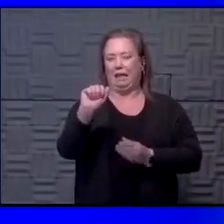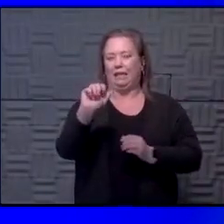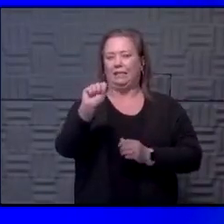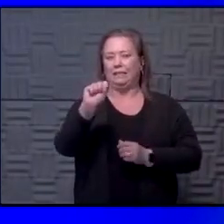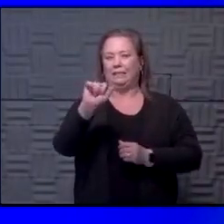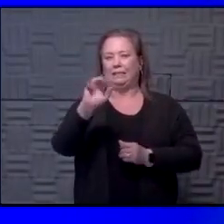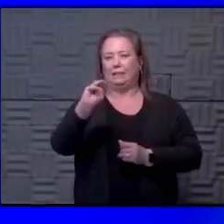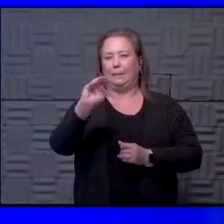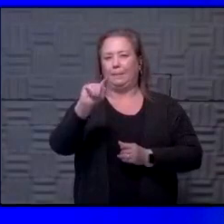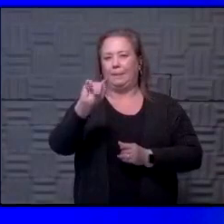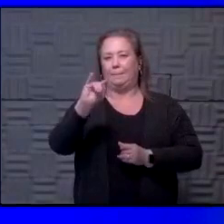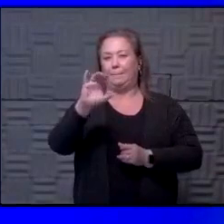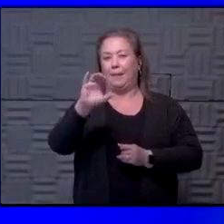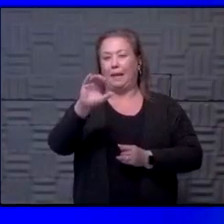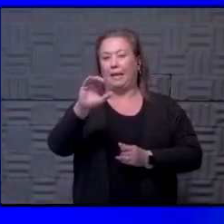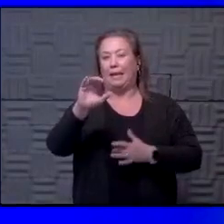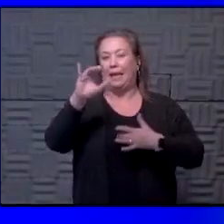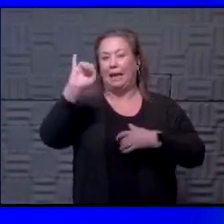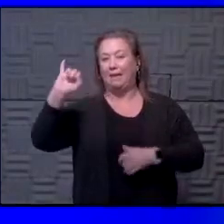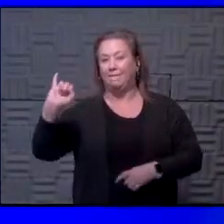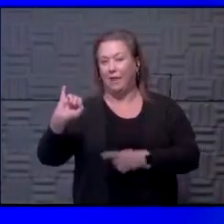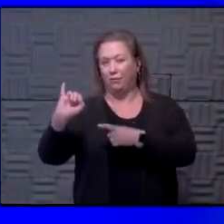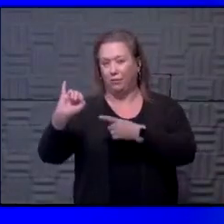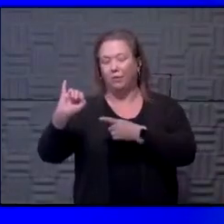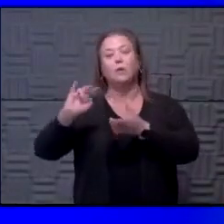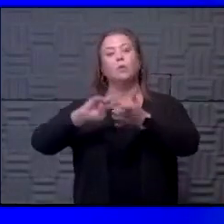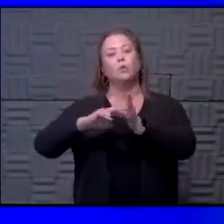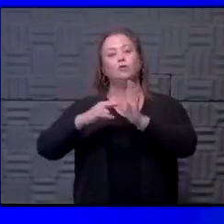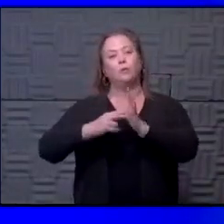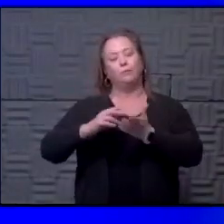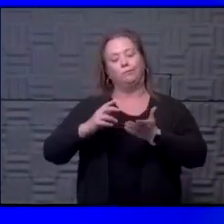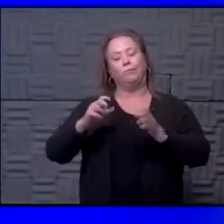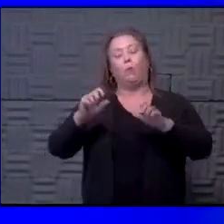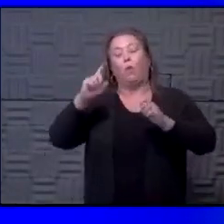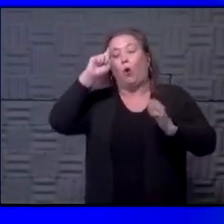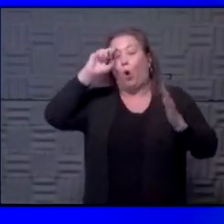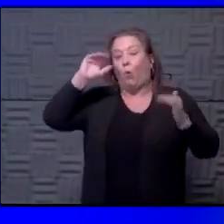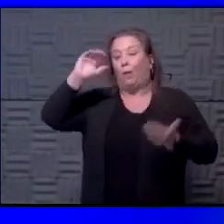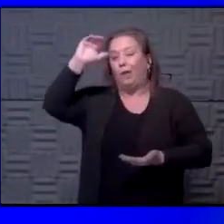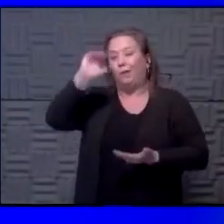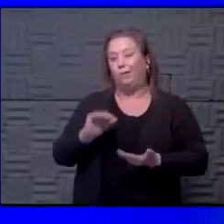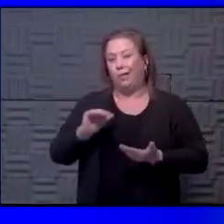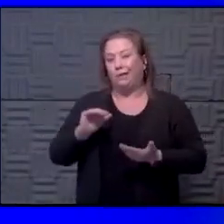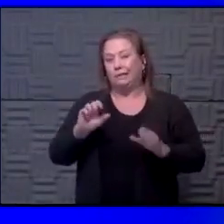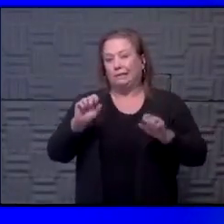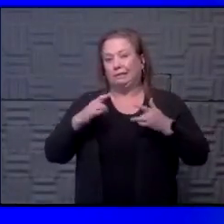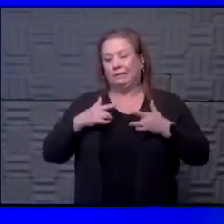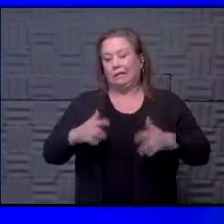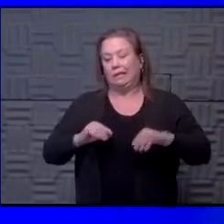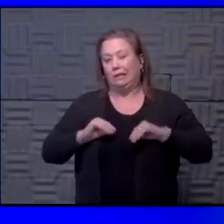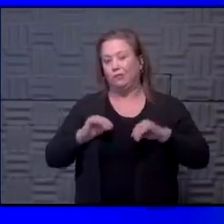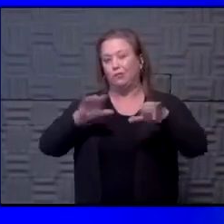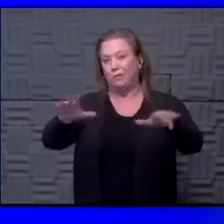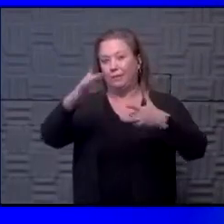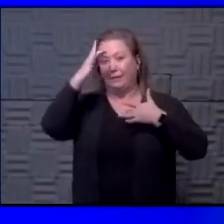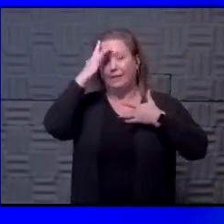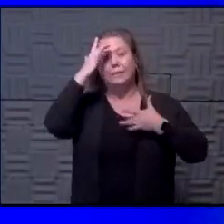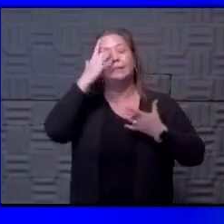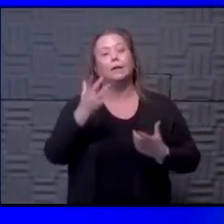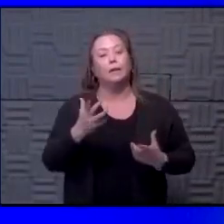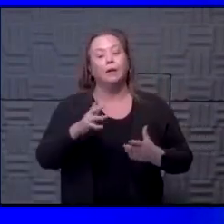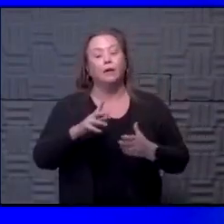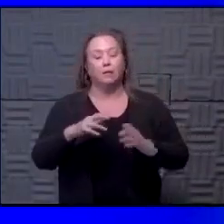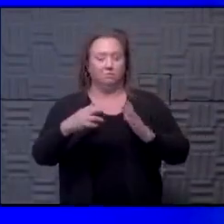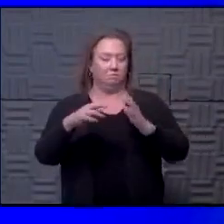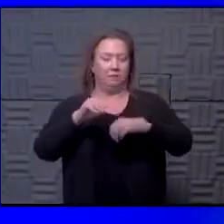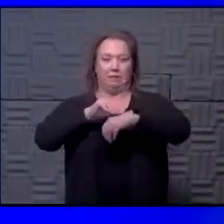asymptomatic infection. So we hope that because of that, you are less likely to transmit the disease. Officially, yeah, the guidance is